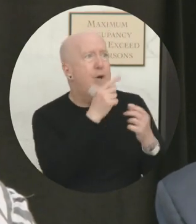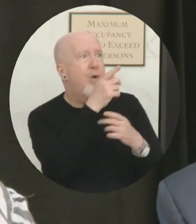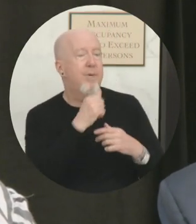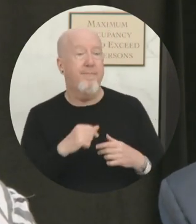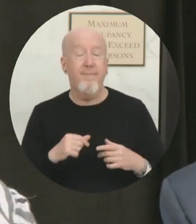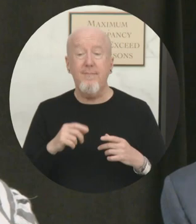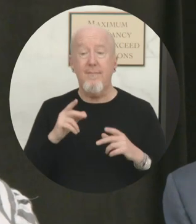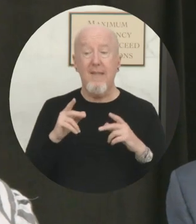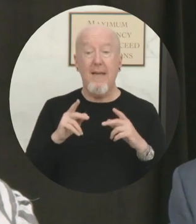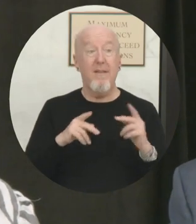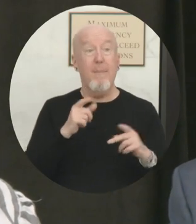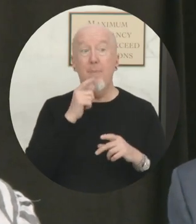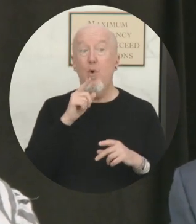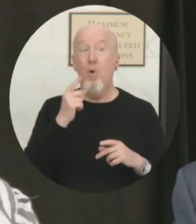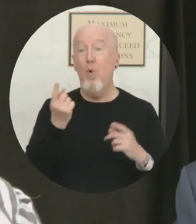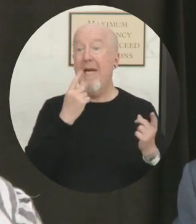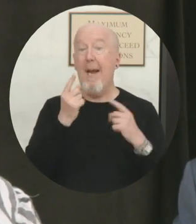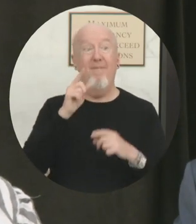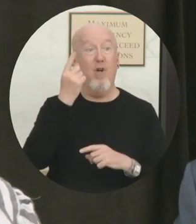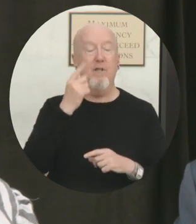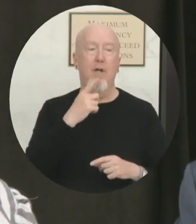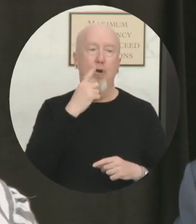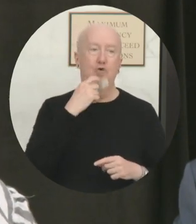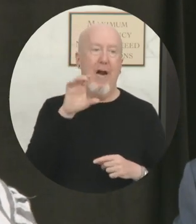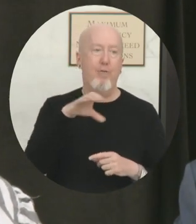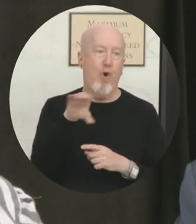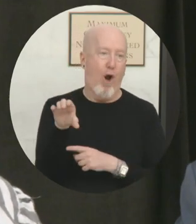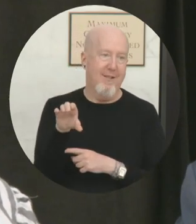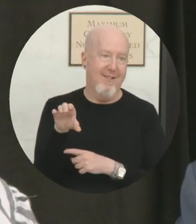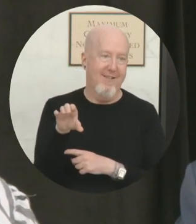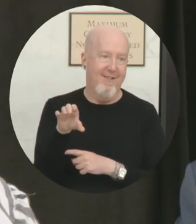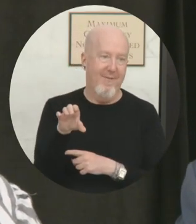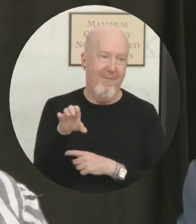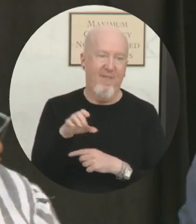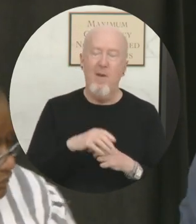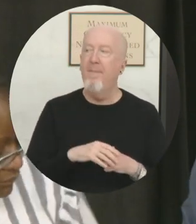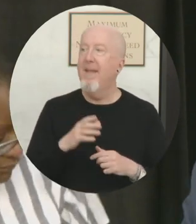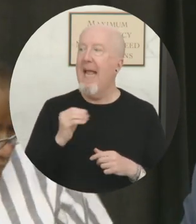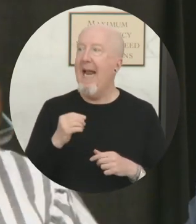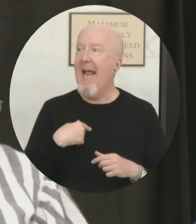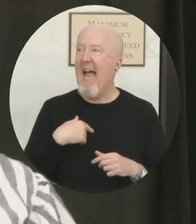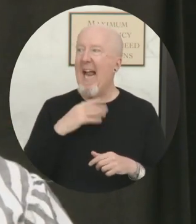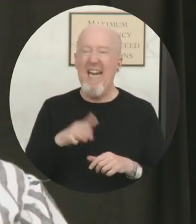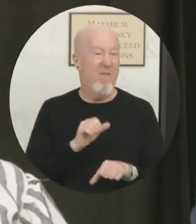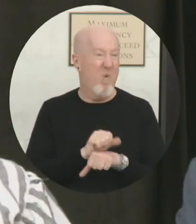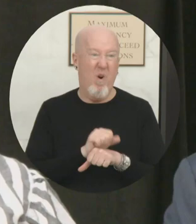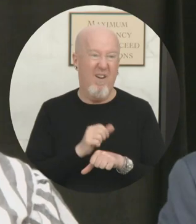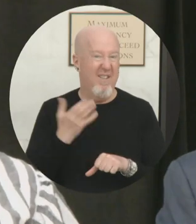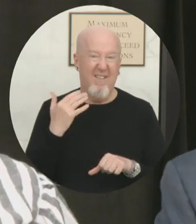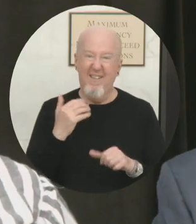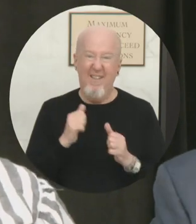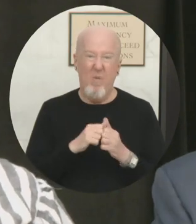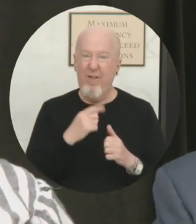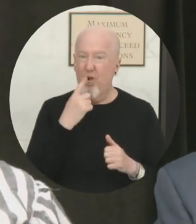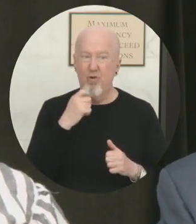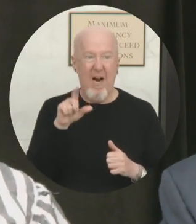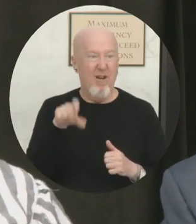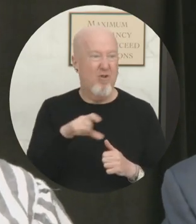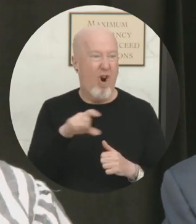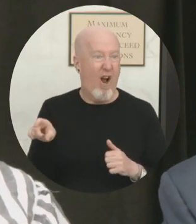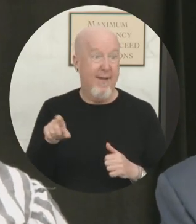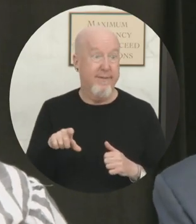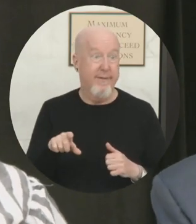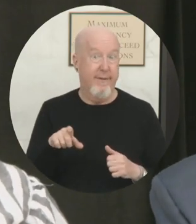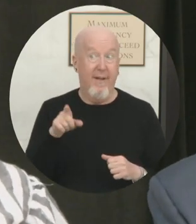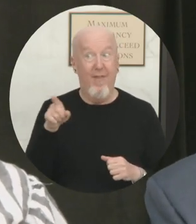folks that really came first were the Red Cross. And I never worked with the Red Cross. And